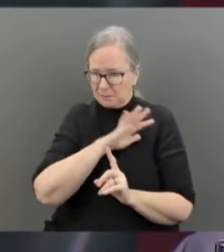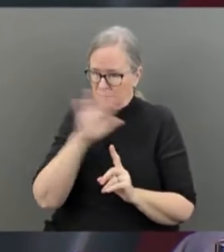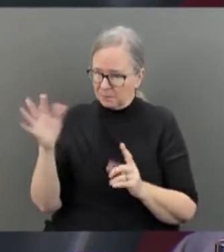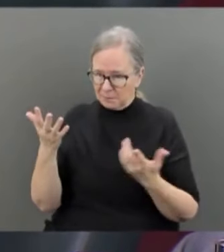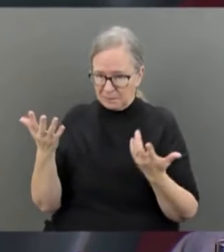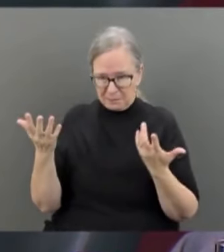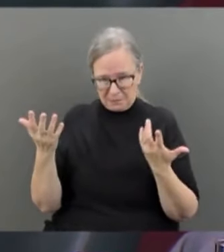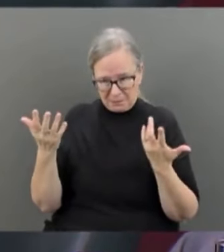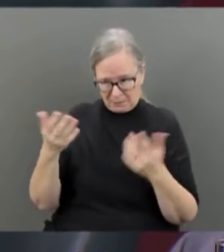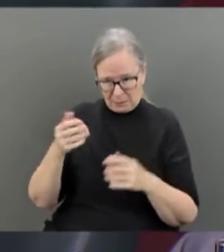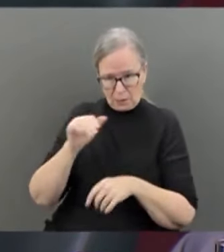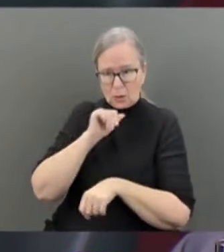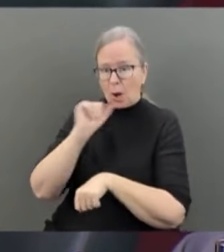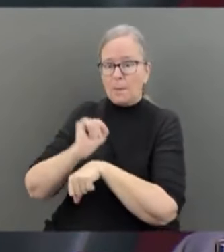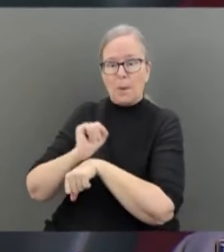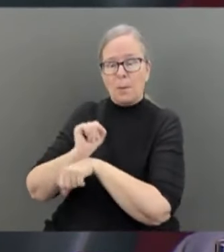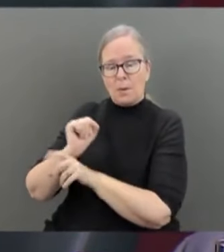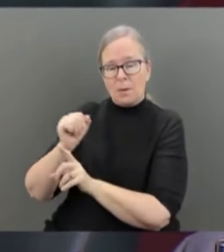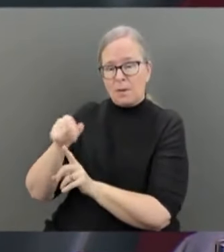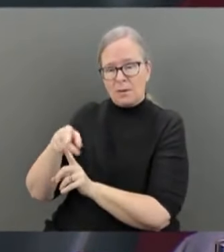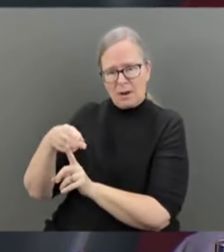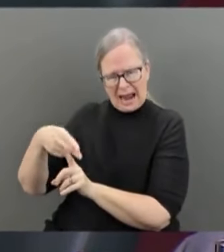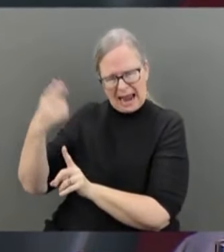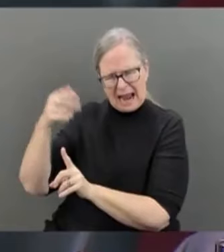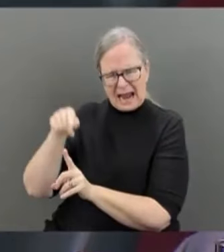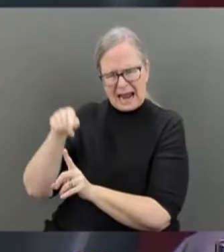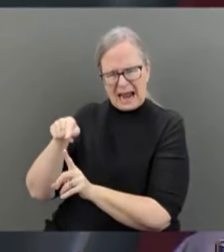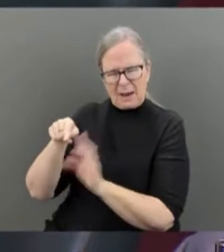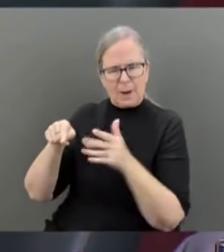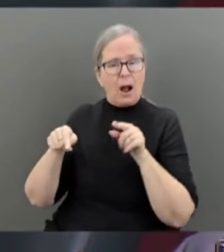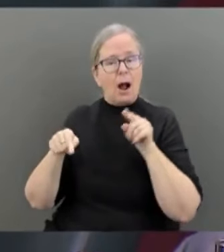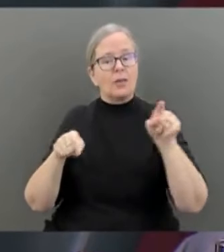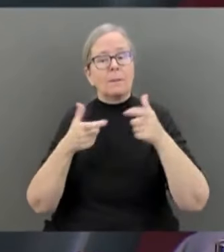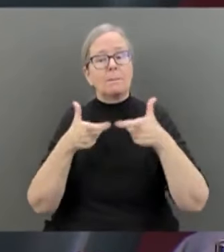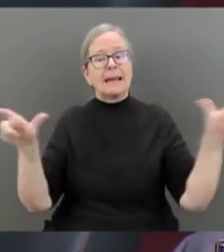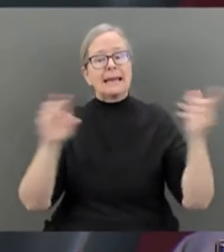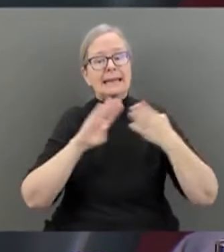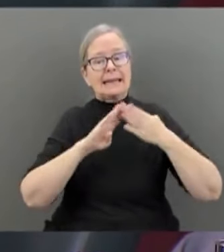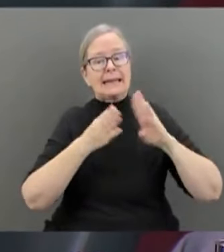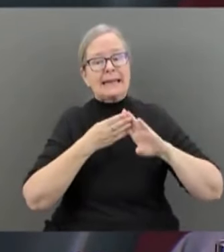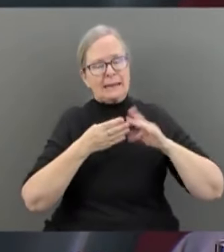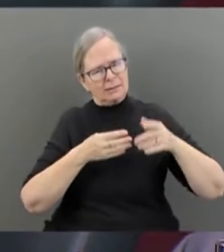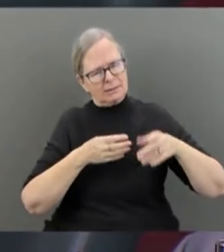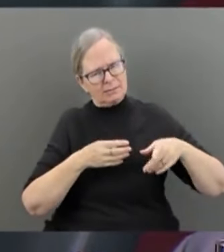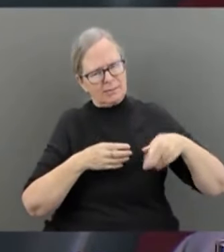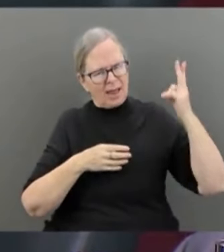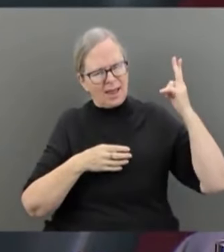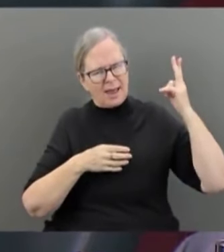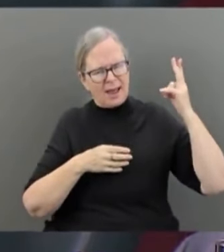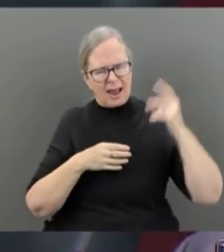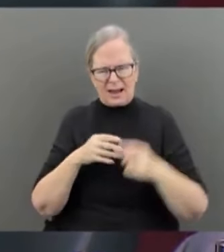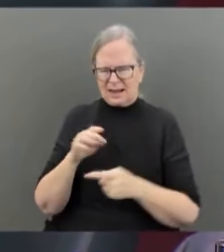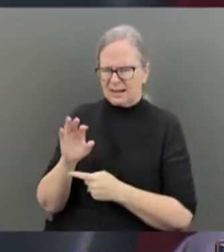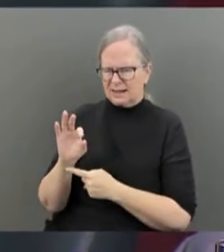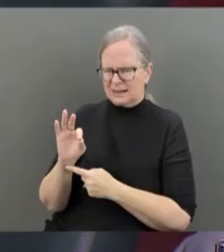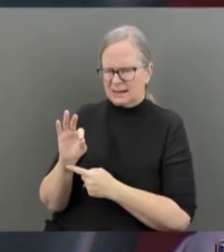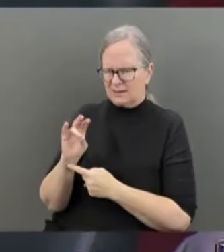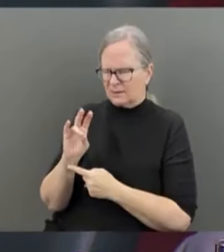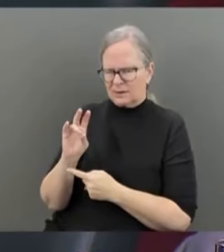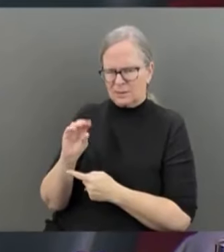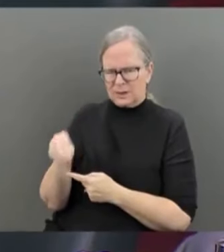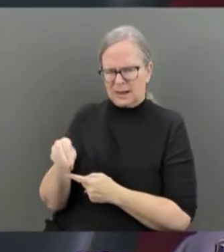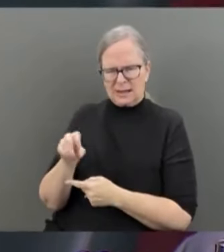at 9%, while Calgary dropped to 7.4%, to the same Minister, what are we doing to